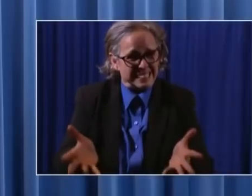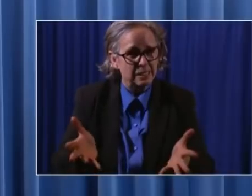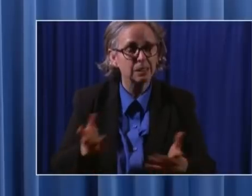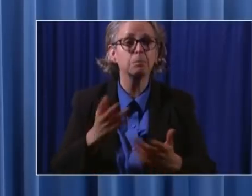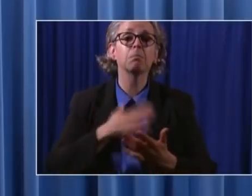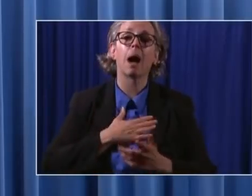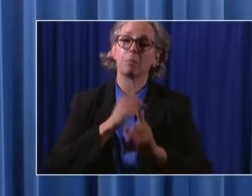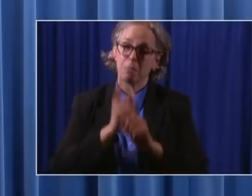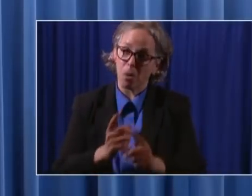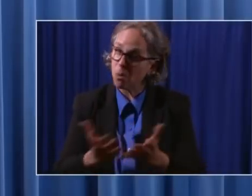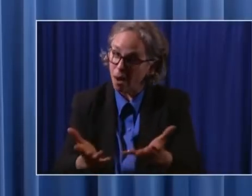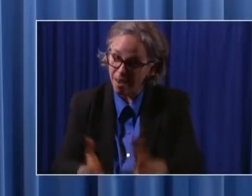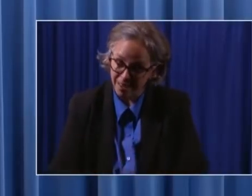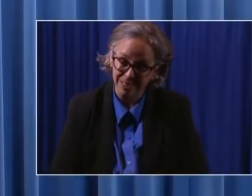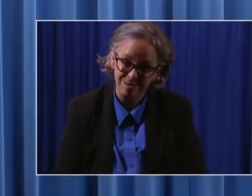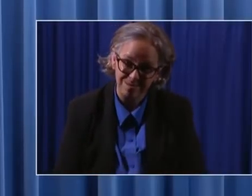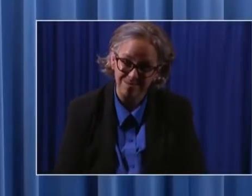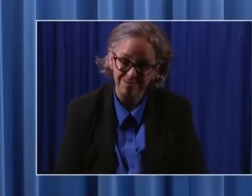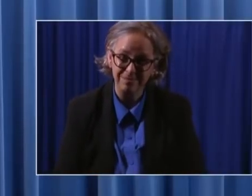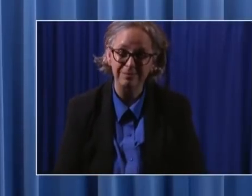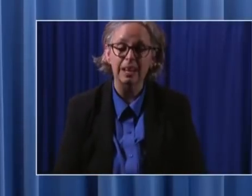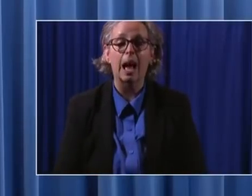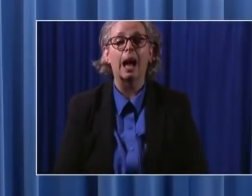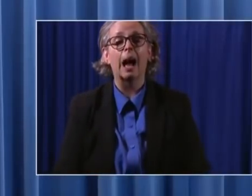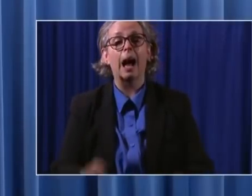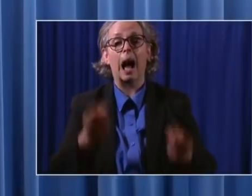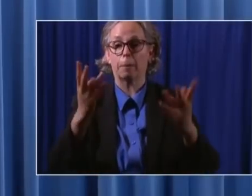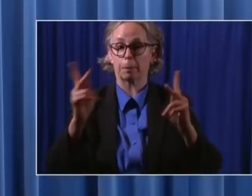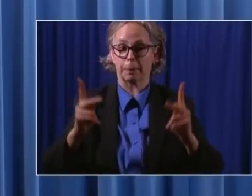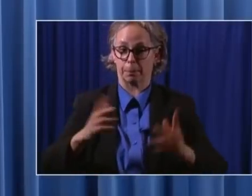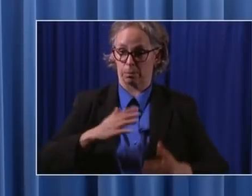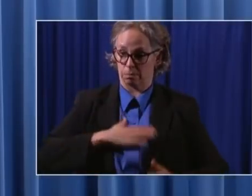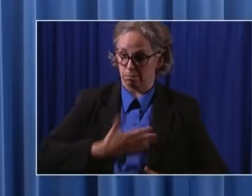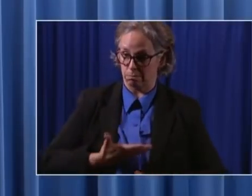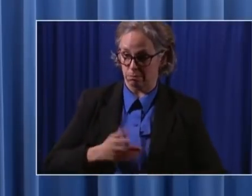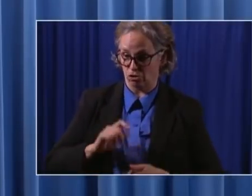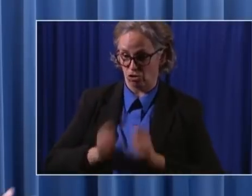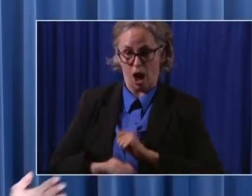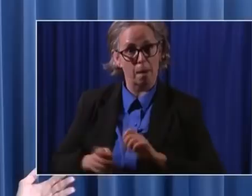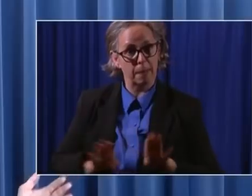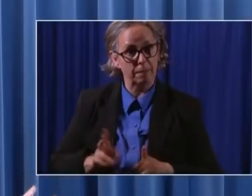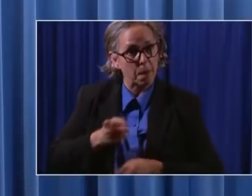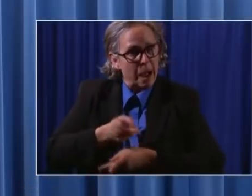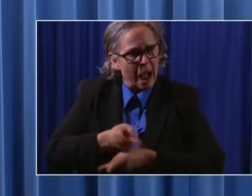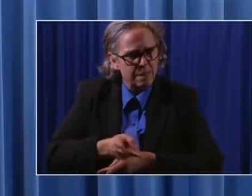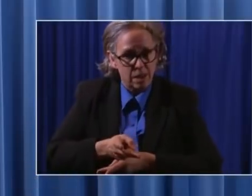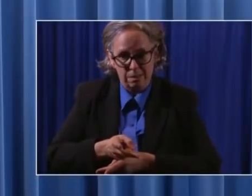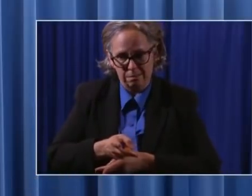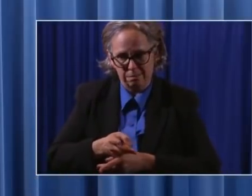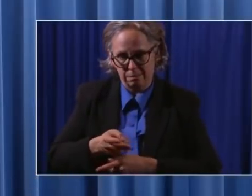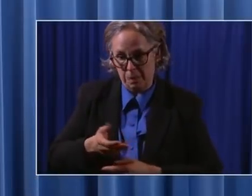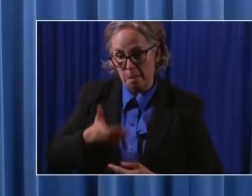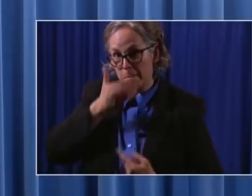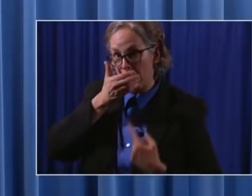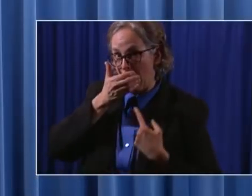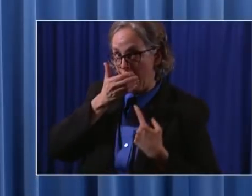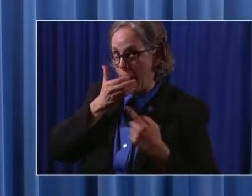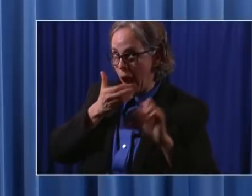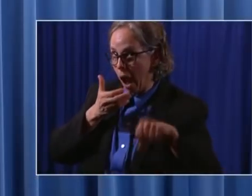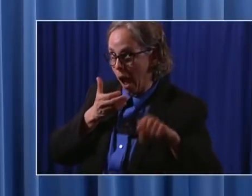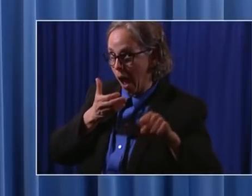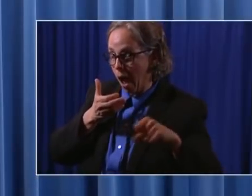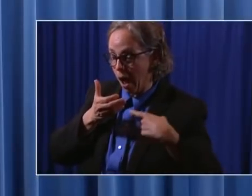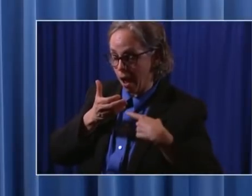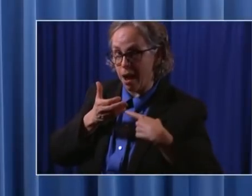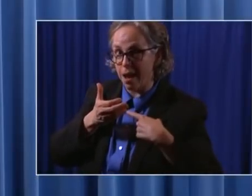are being careful, because masks are important. But as we learned and we hear all the time, we heard from the health directors today,